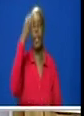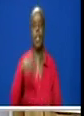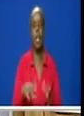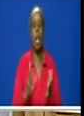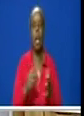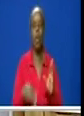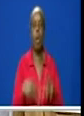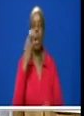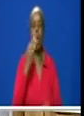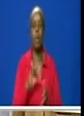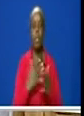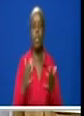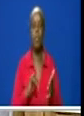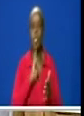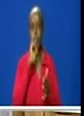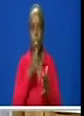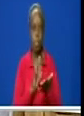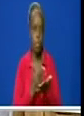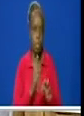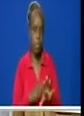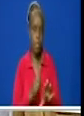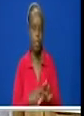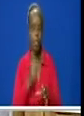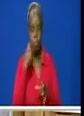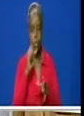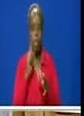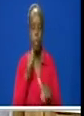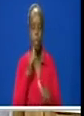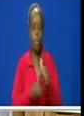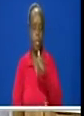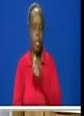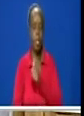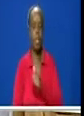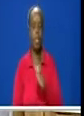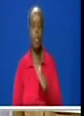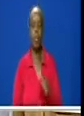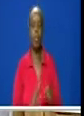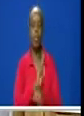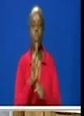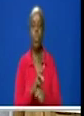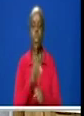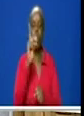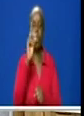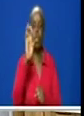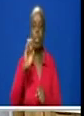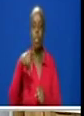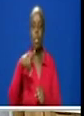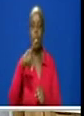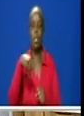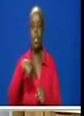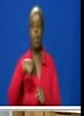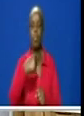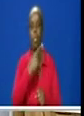an item is, sometimes. For the ones that are underground, yes, we use depth. Depth. I see you remember. Thank